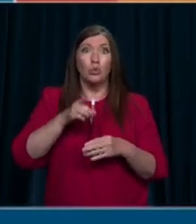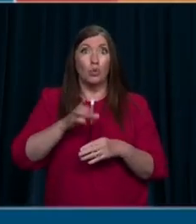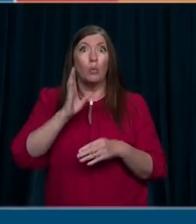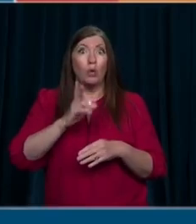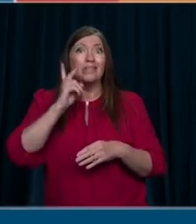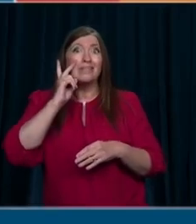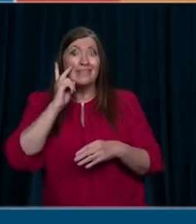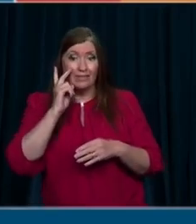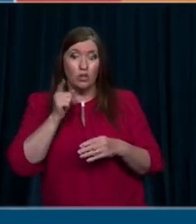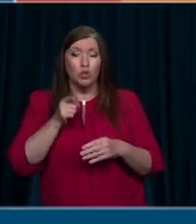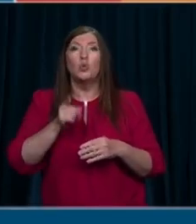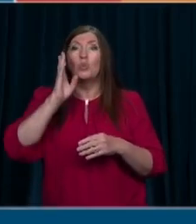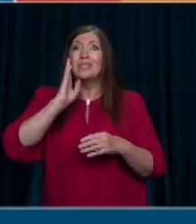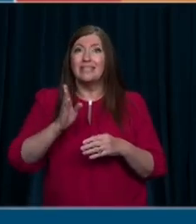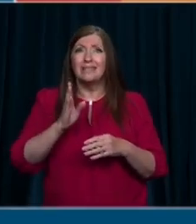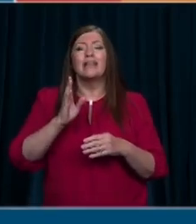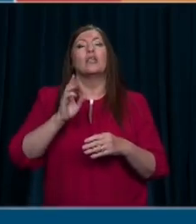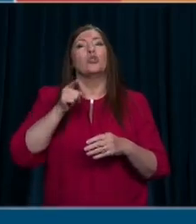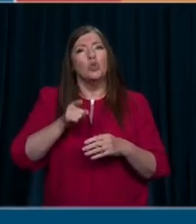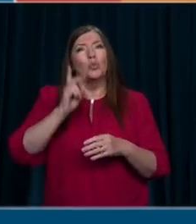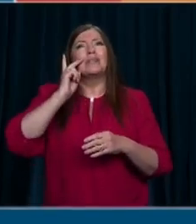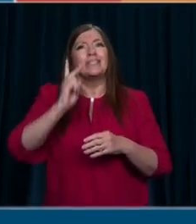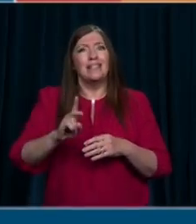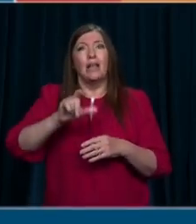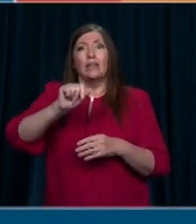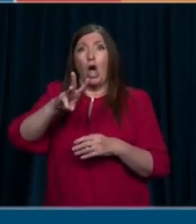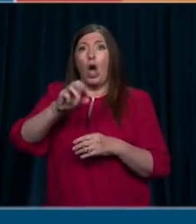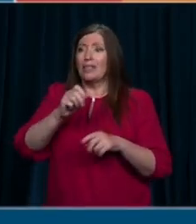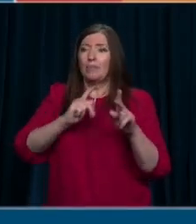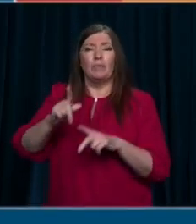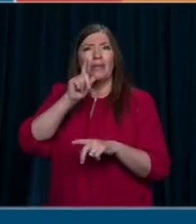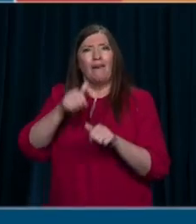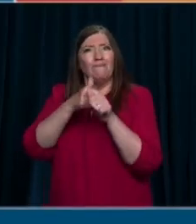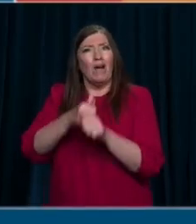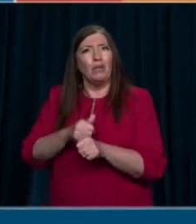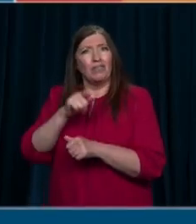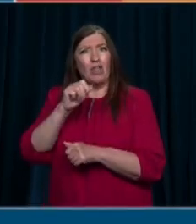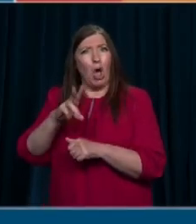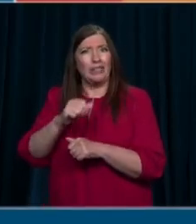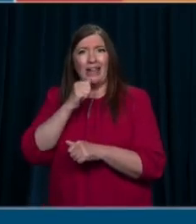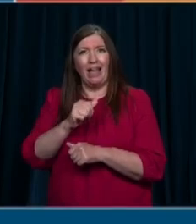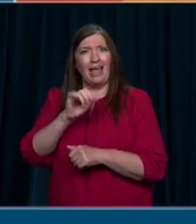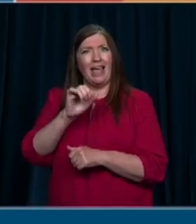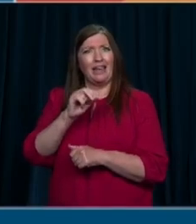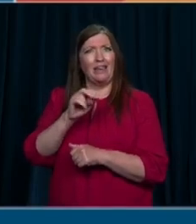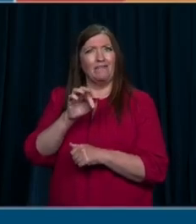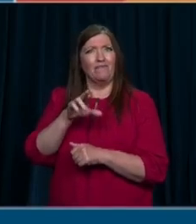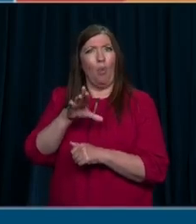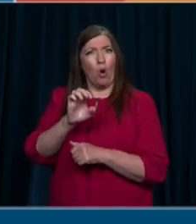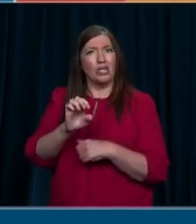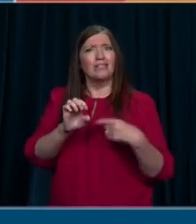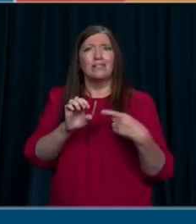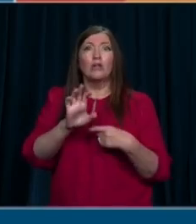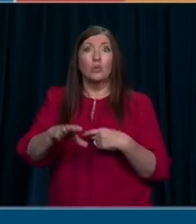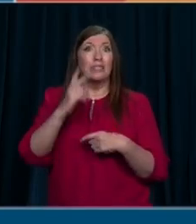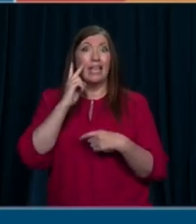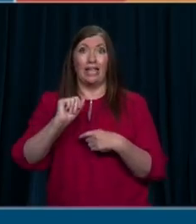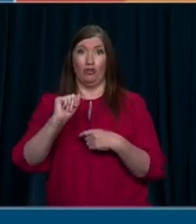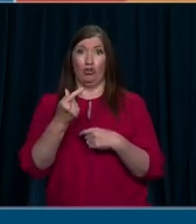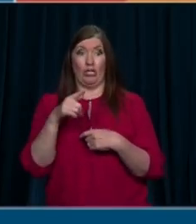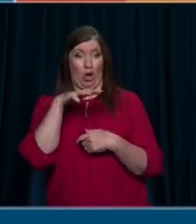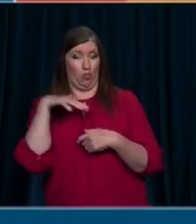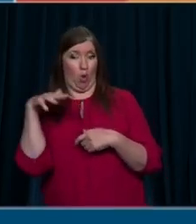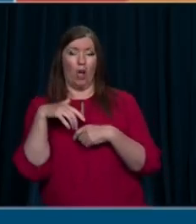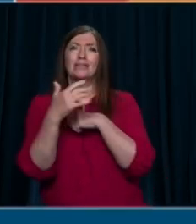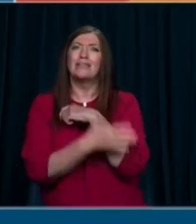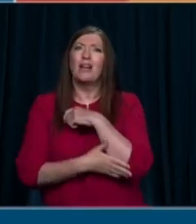see laws being subverted or undermined and not enforced. You see it from your attorney generals across the